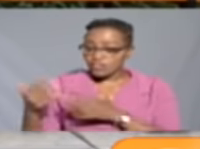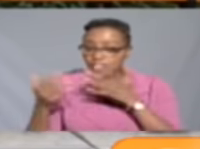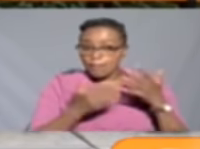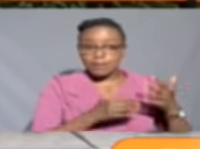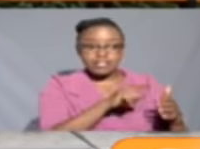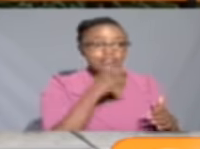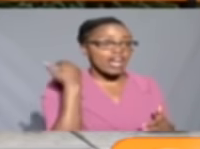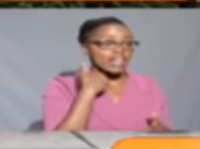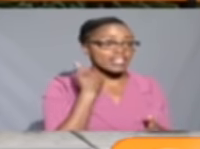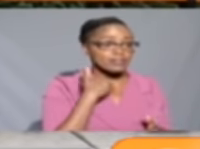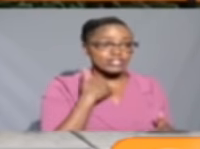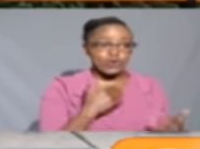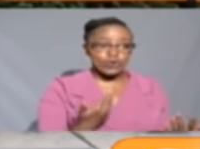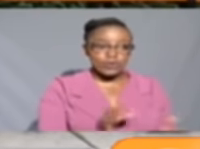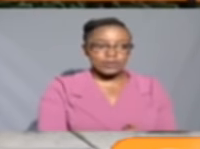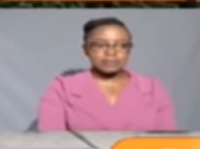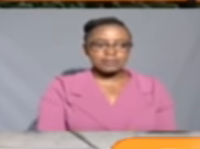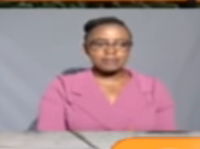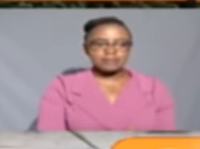the criminals.